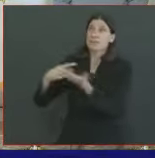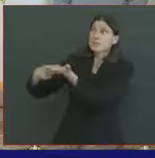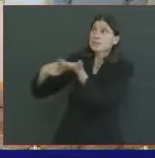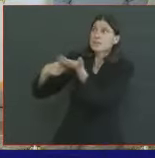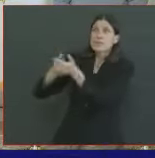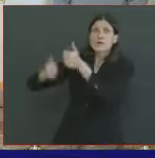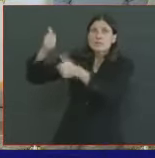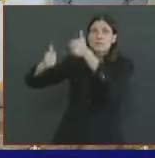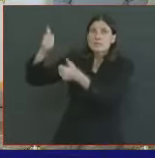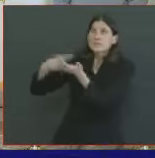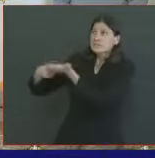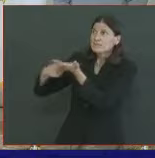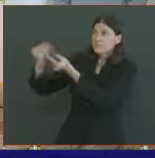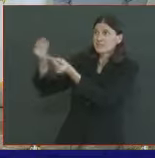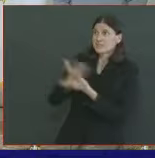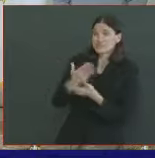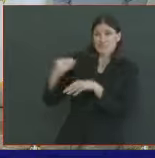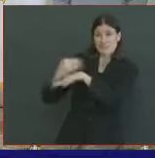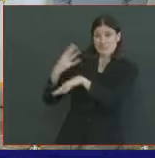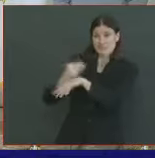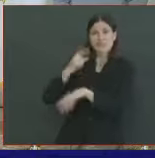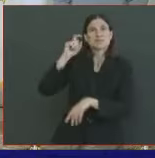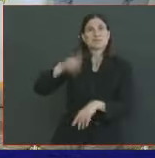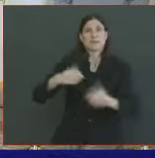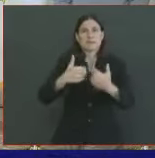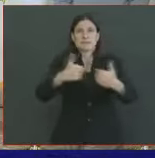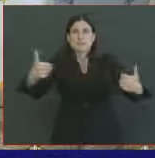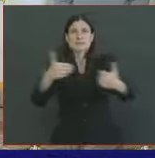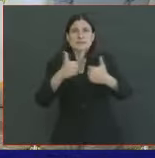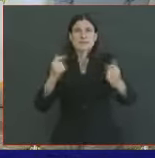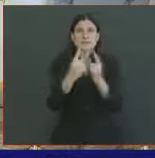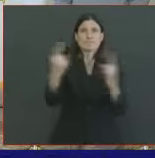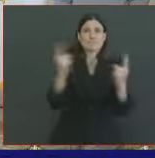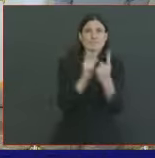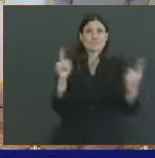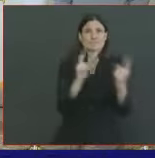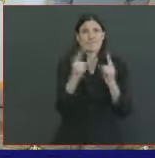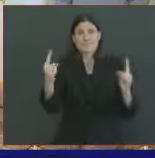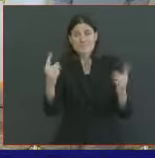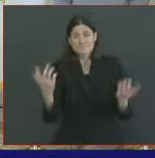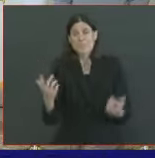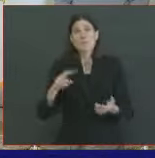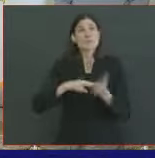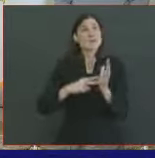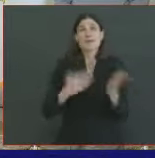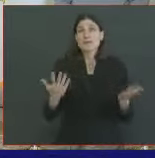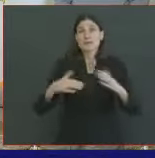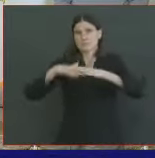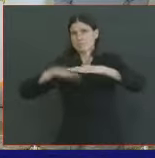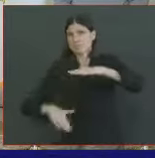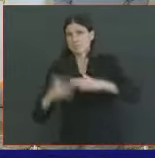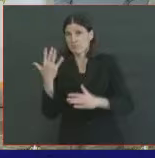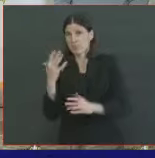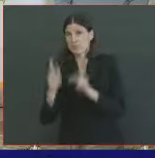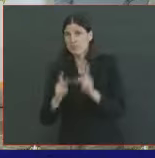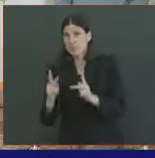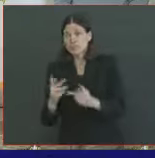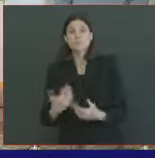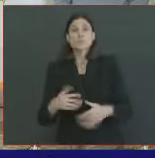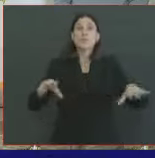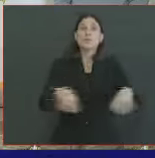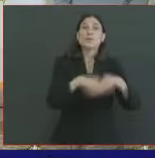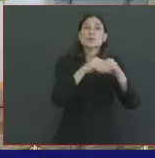realize that these guidelines of 5 or fewer apply to all social gatherings, including funerals.